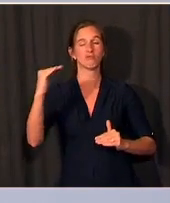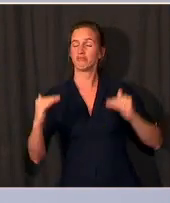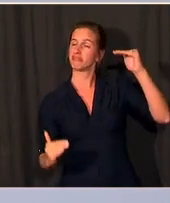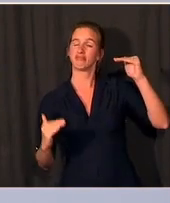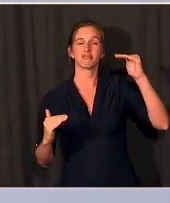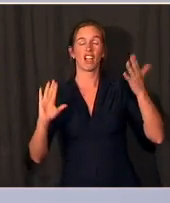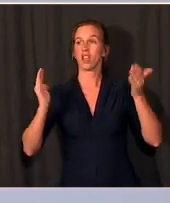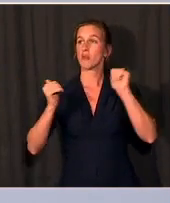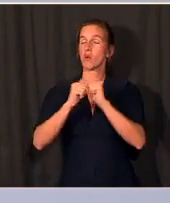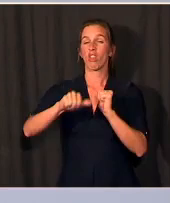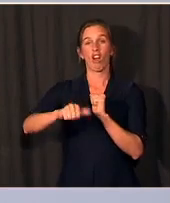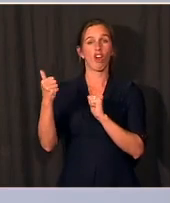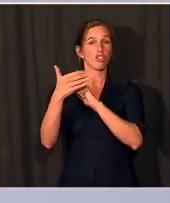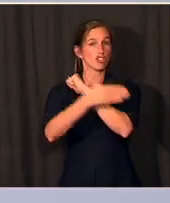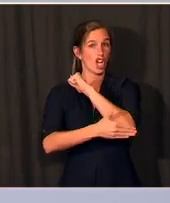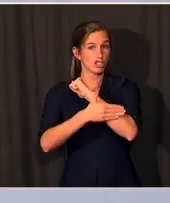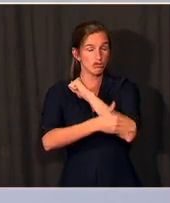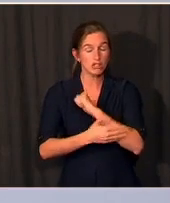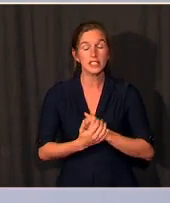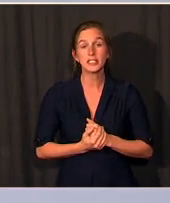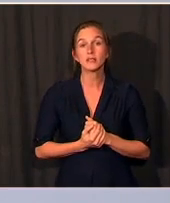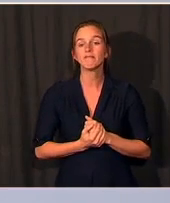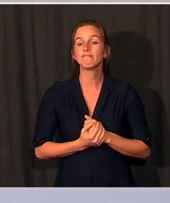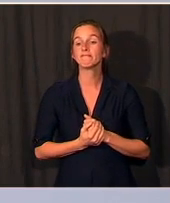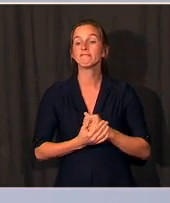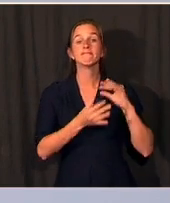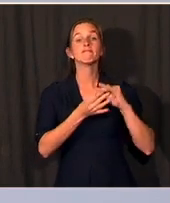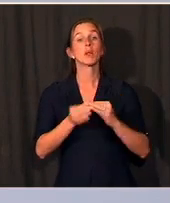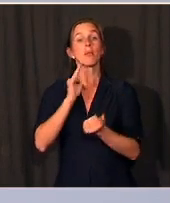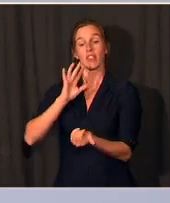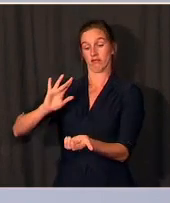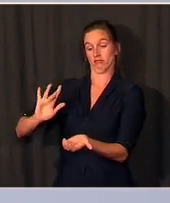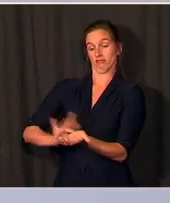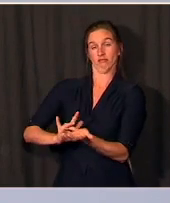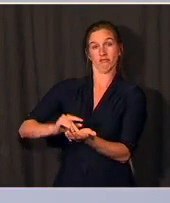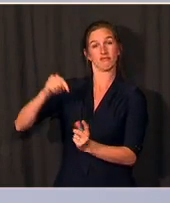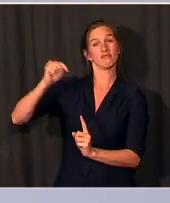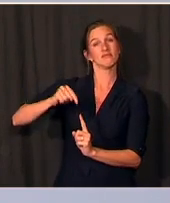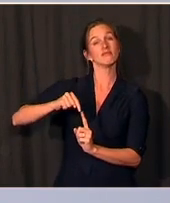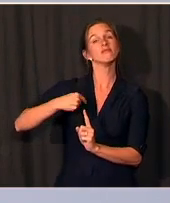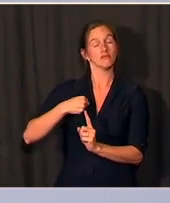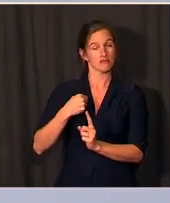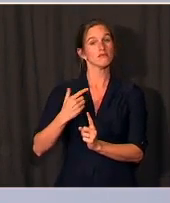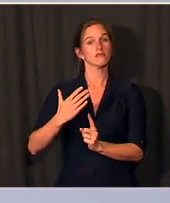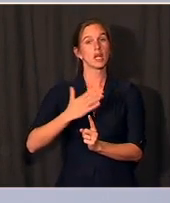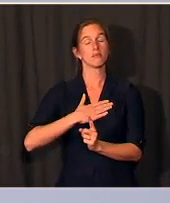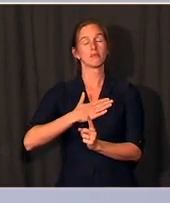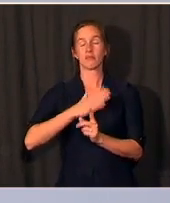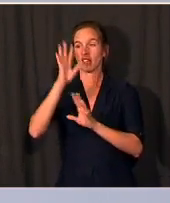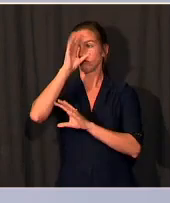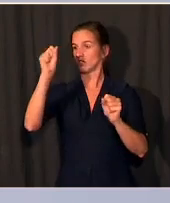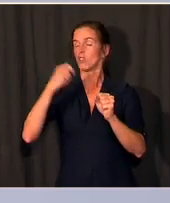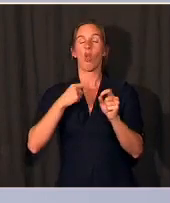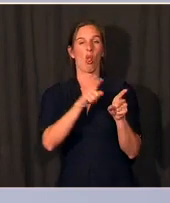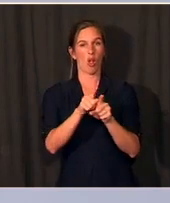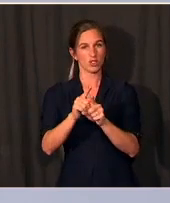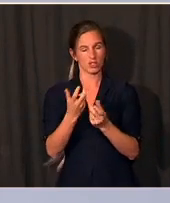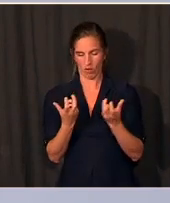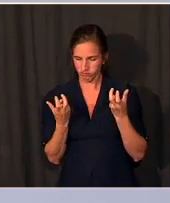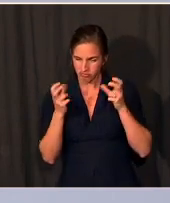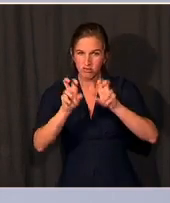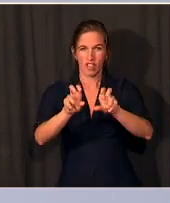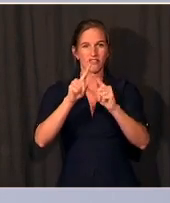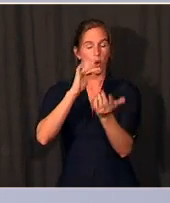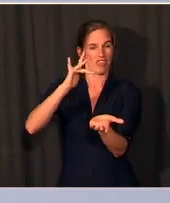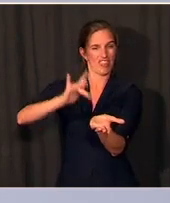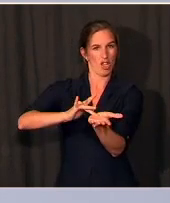peer countries. As far as therapeutics are concerned, my administration's also made critical investments in therapies that have helped